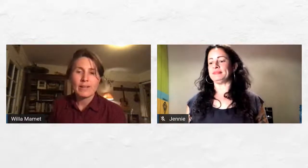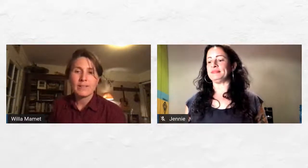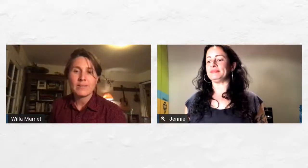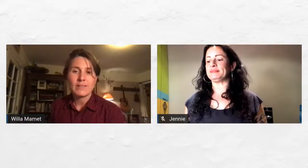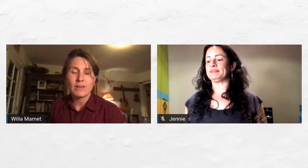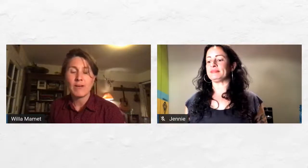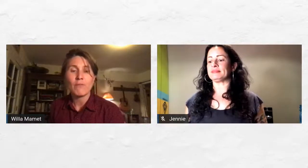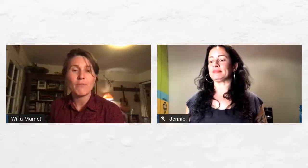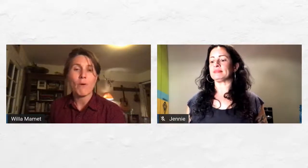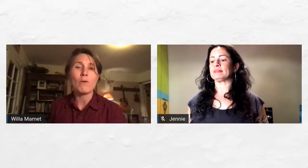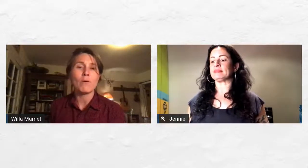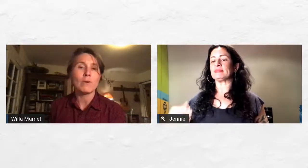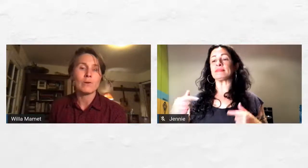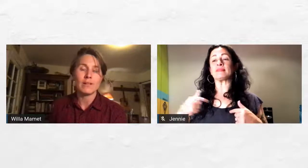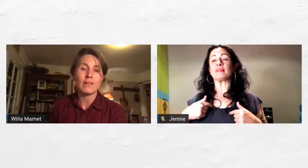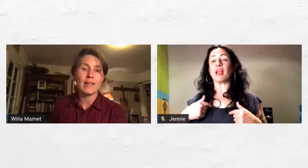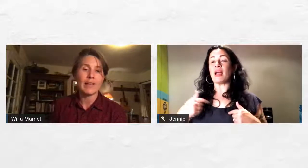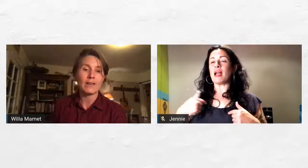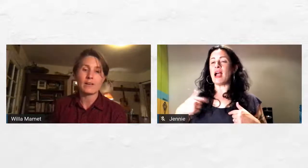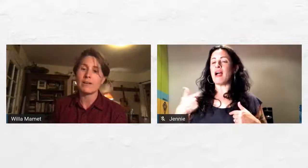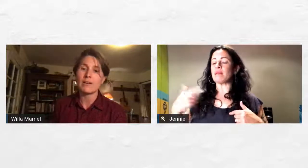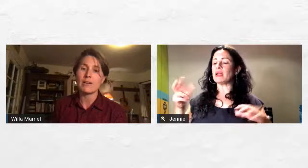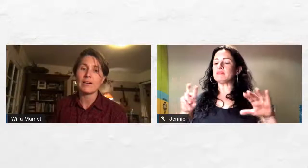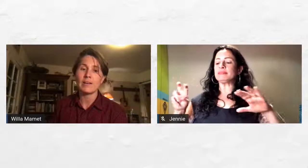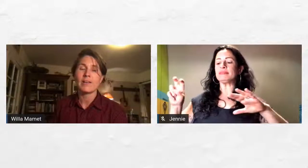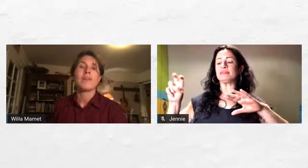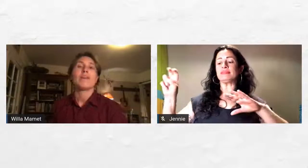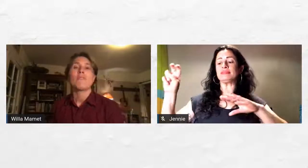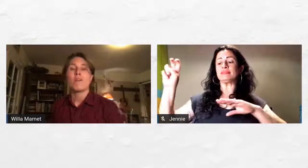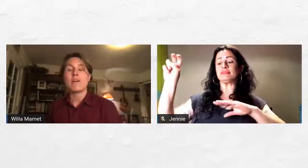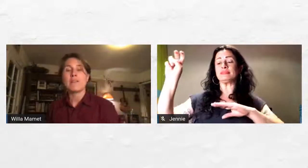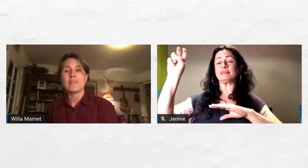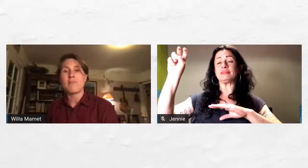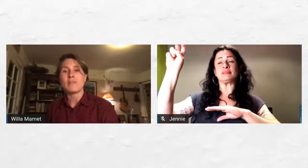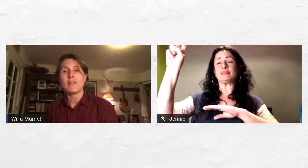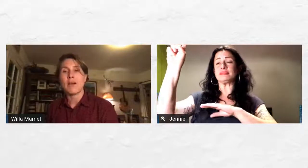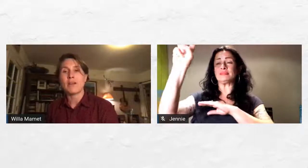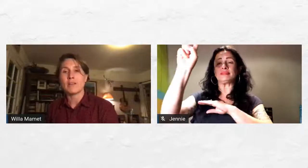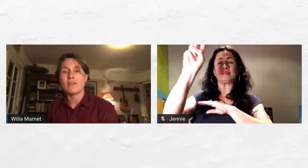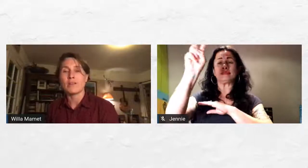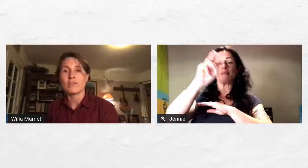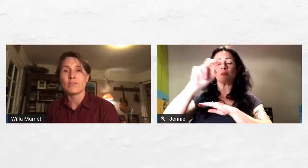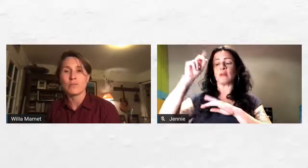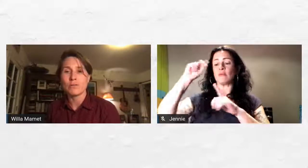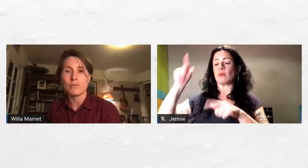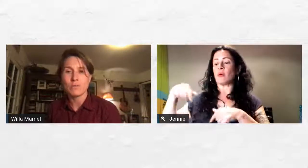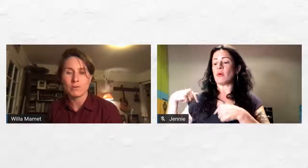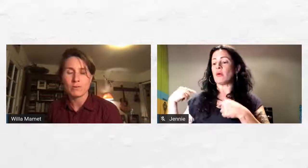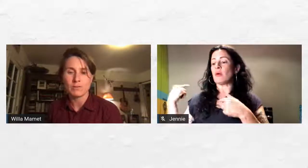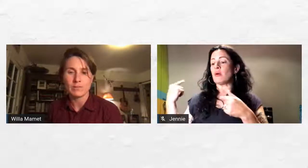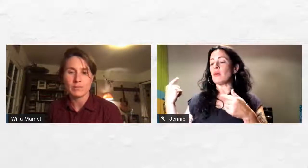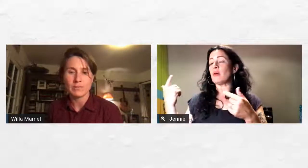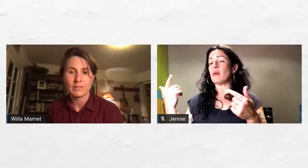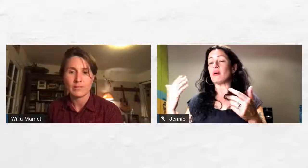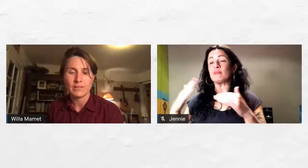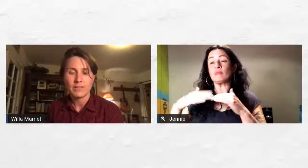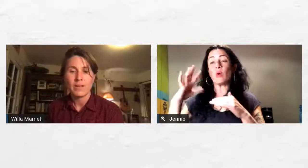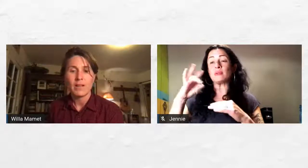I've been a foreign lander for 7 long years or